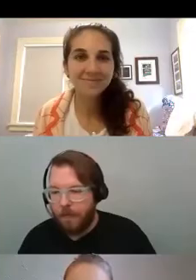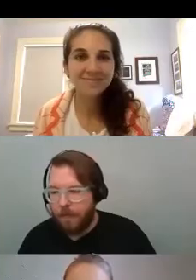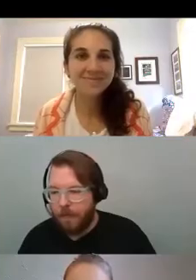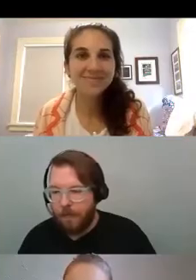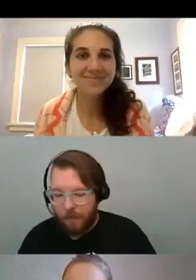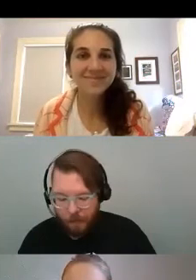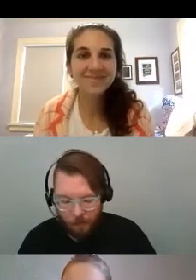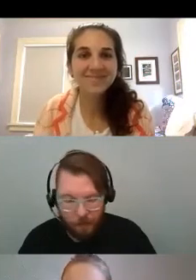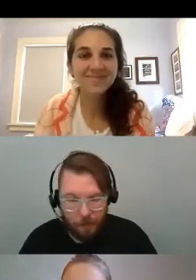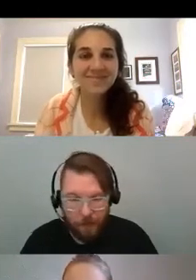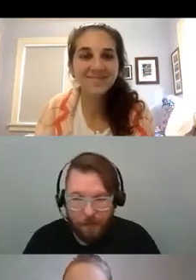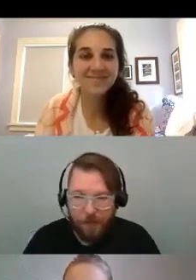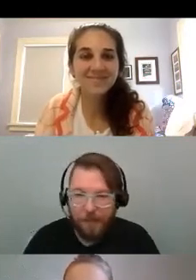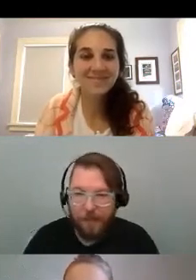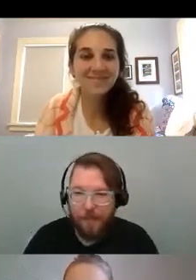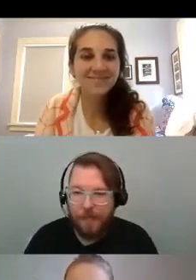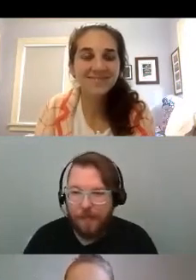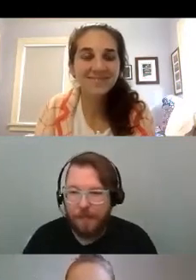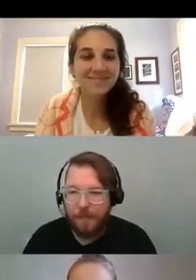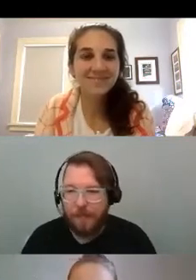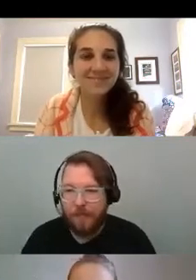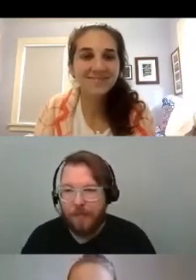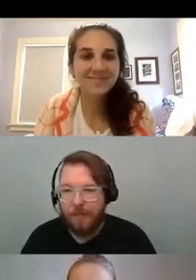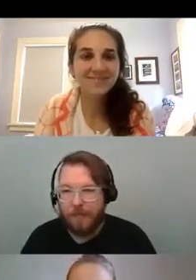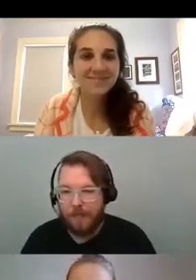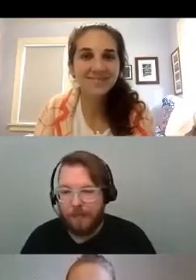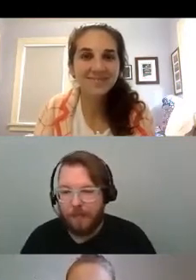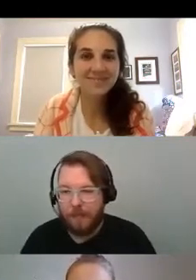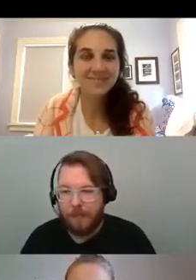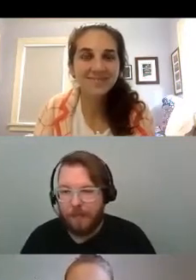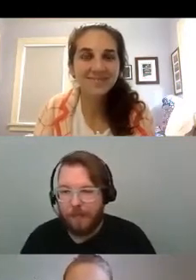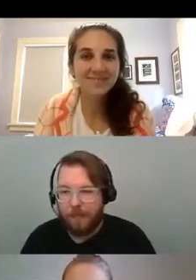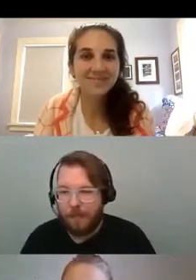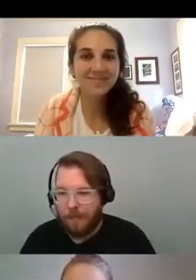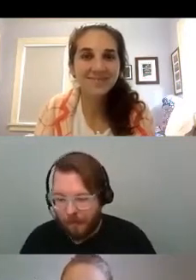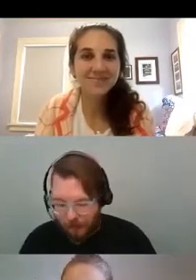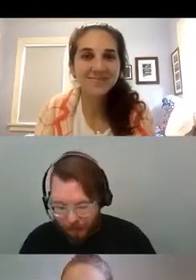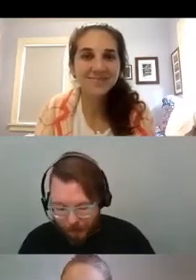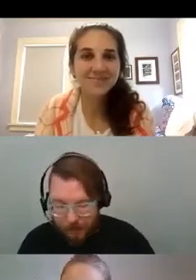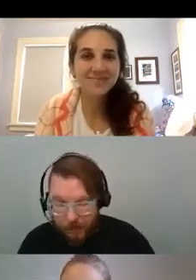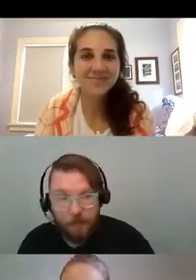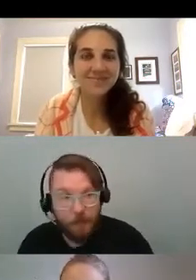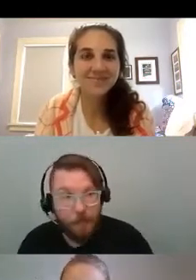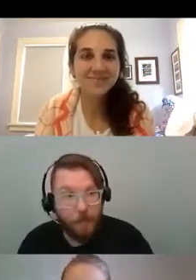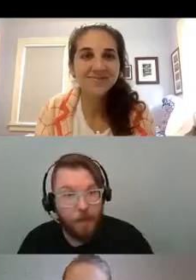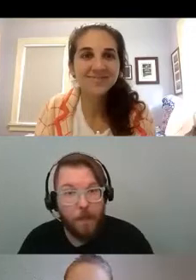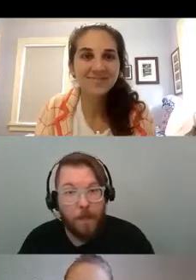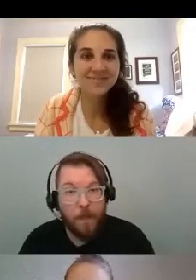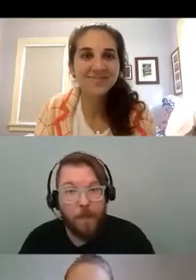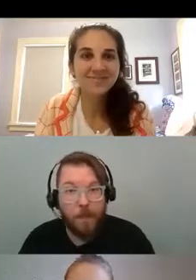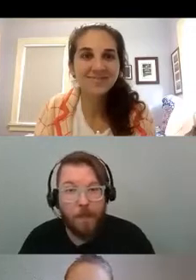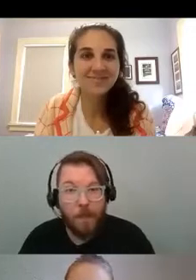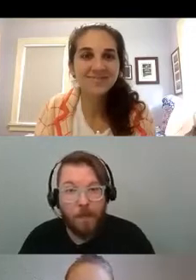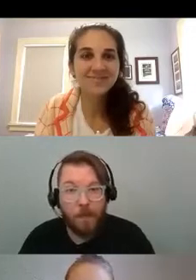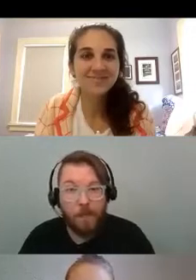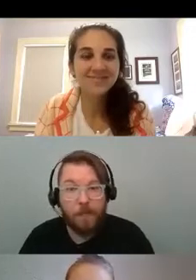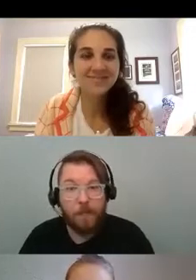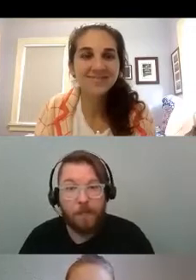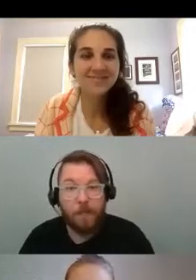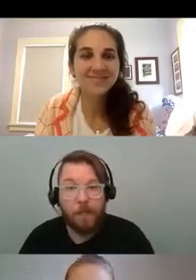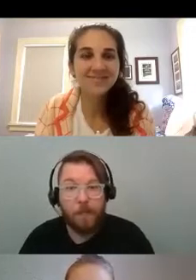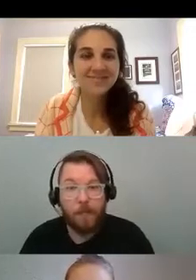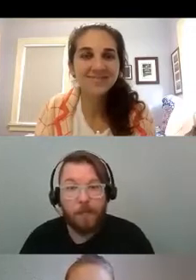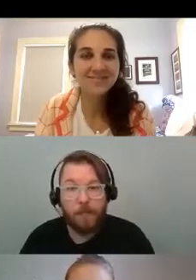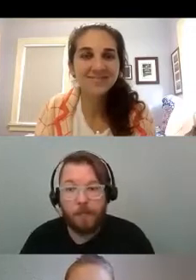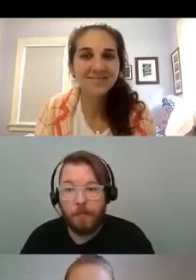Hello. Looks like the waiting room has been opened, and we've got all of